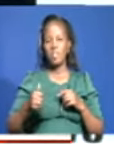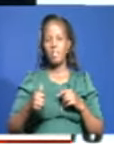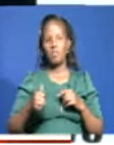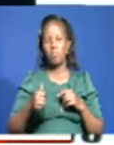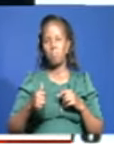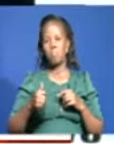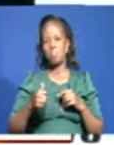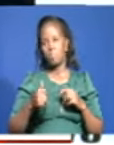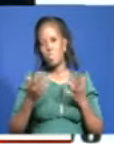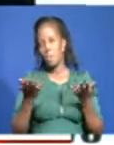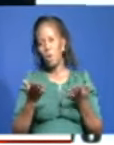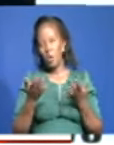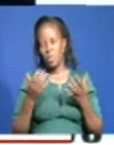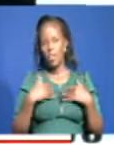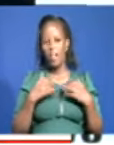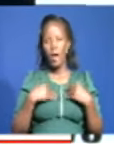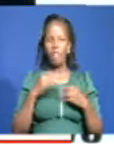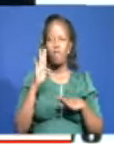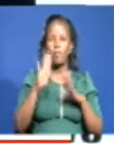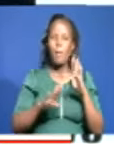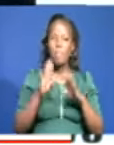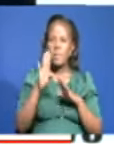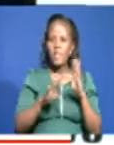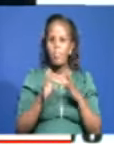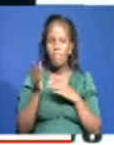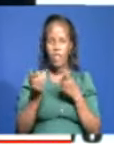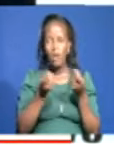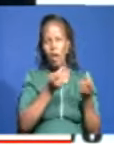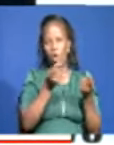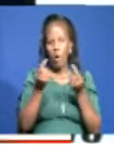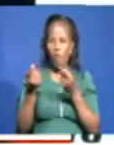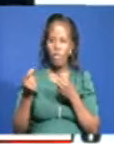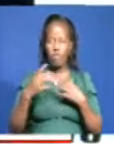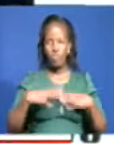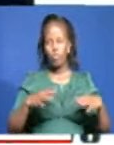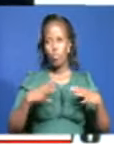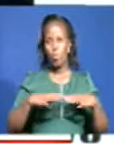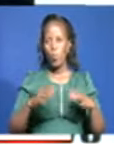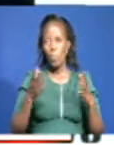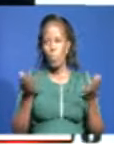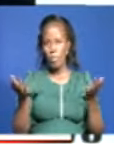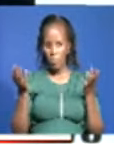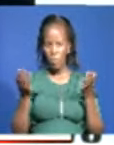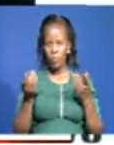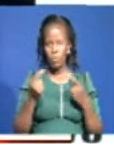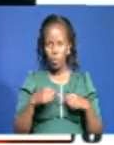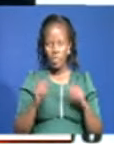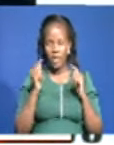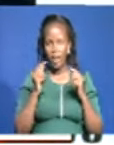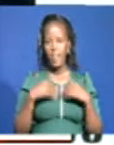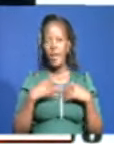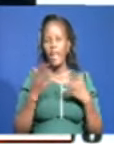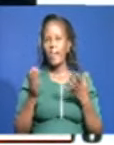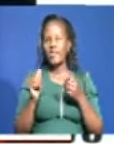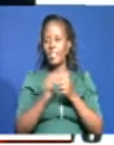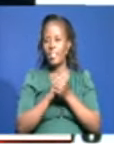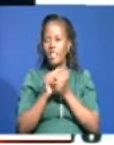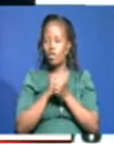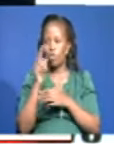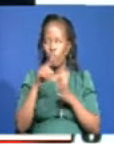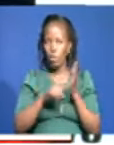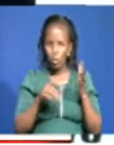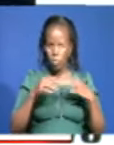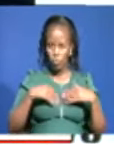the misconduct of a few people to destroy this hard-earned